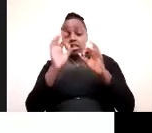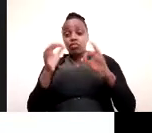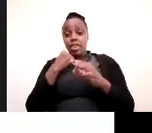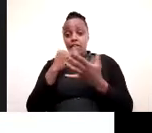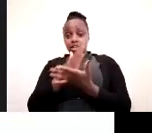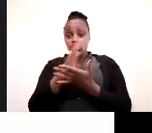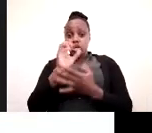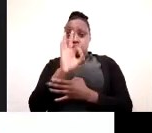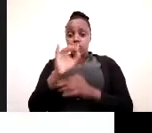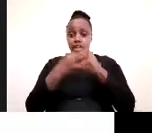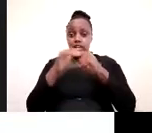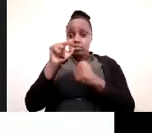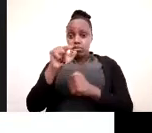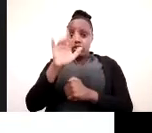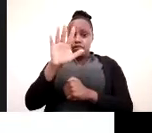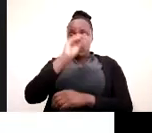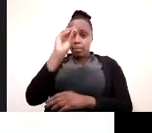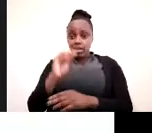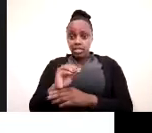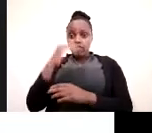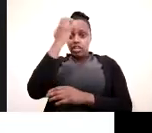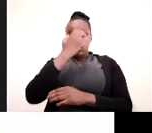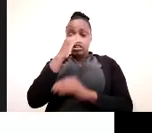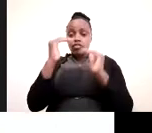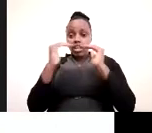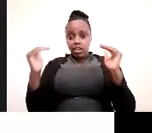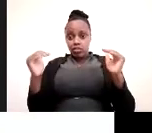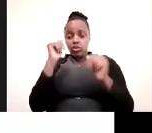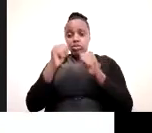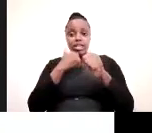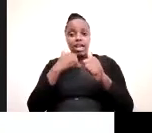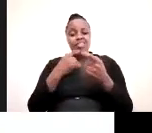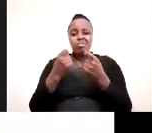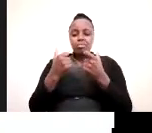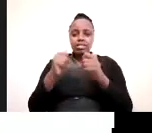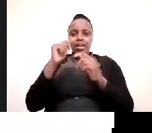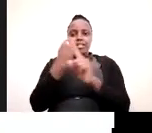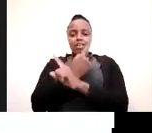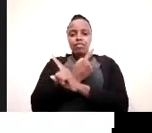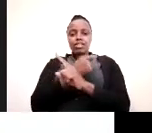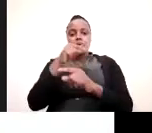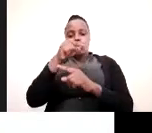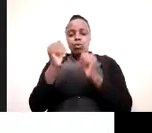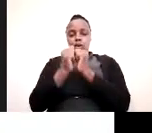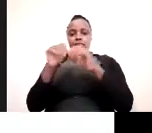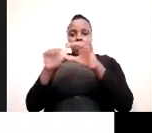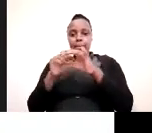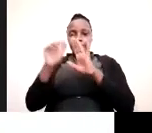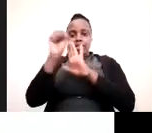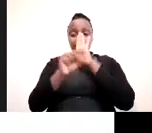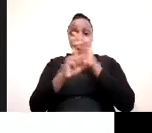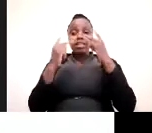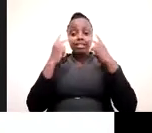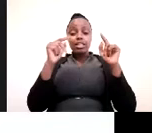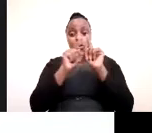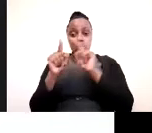of 8.5% at European level, there are quite some big differences among the member states. And as you can see, Austria,